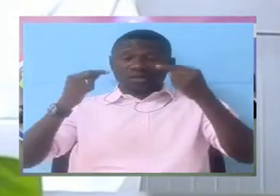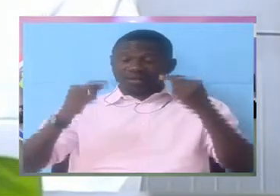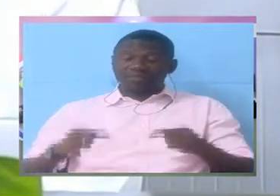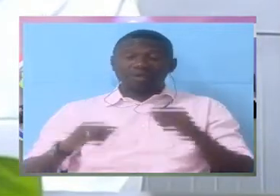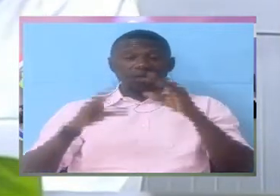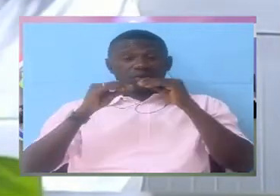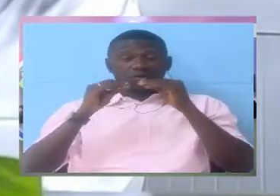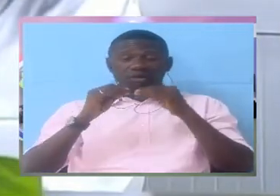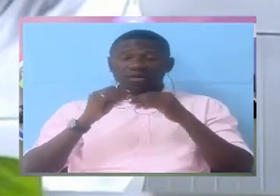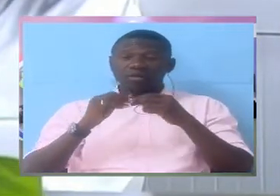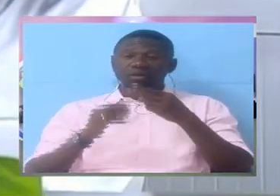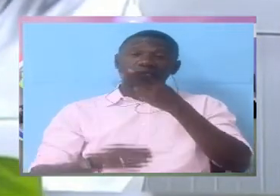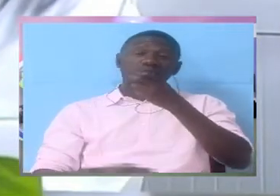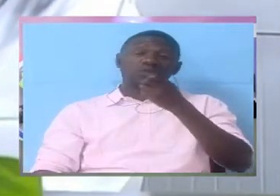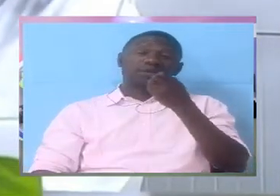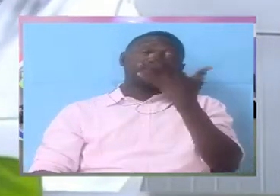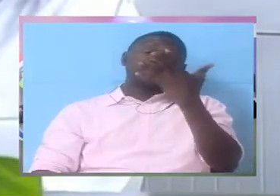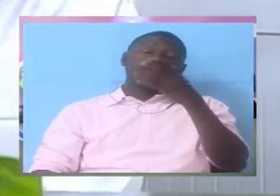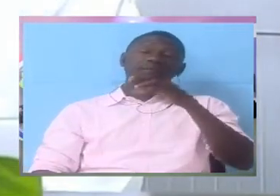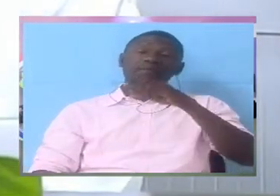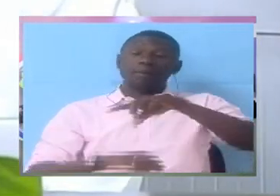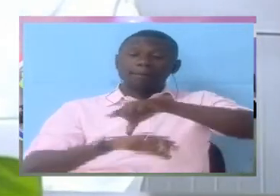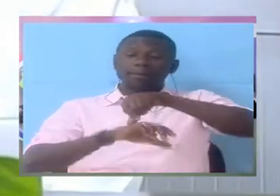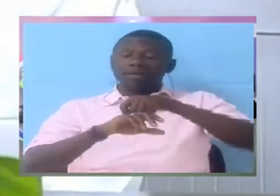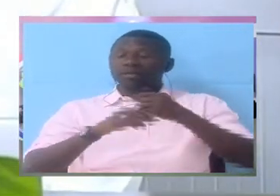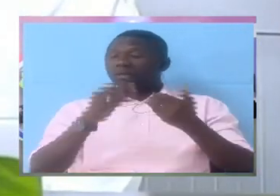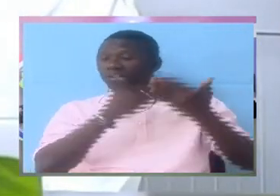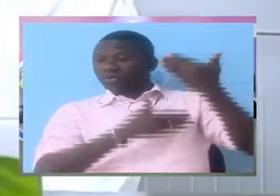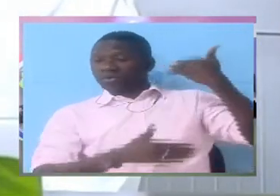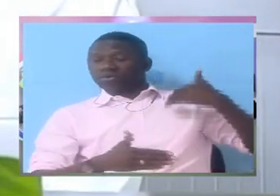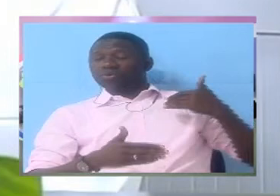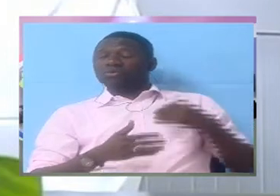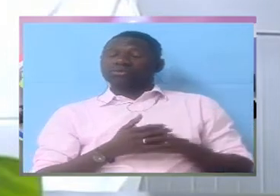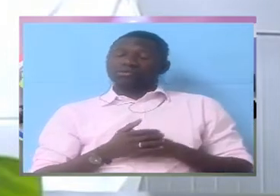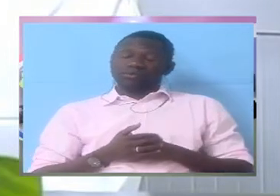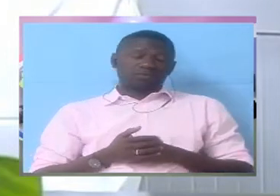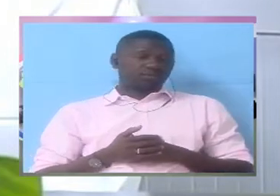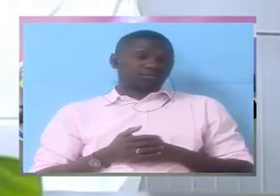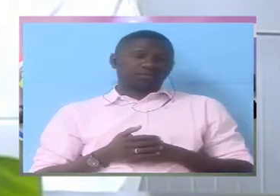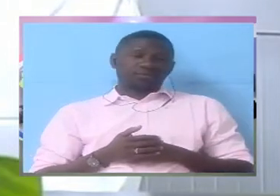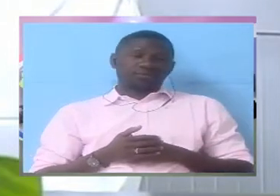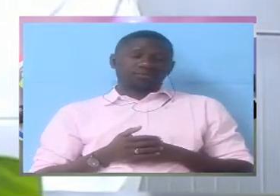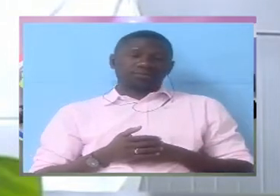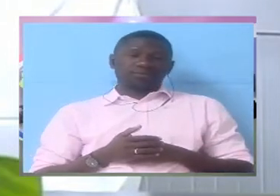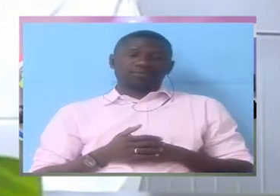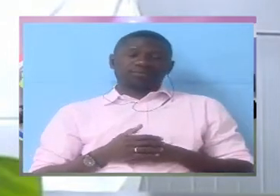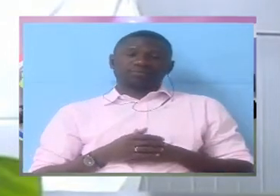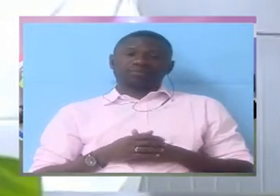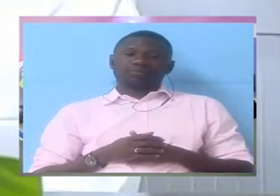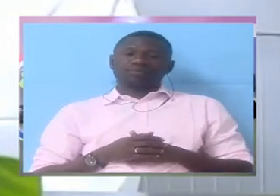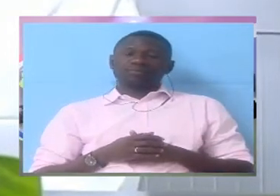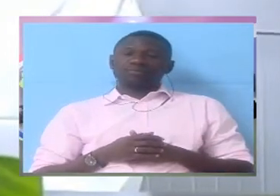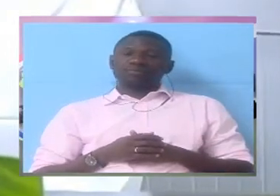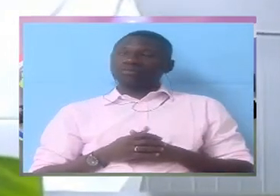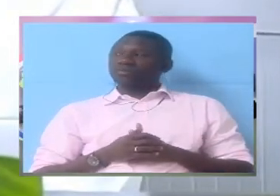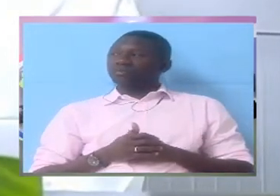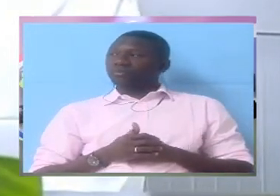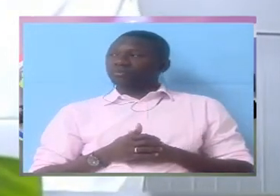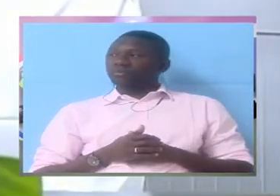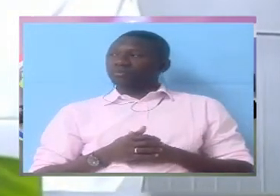ani lulu komando ani saying amunta wulu san kilingo le mude amamfata.